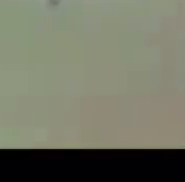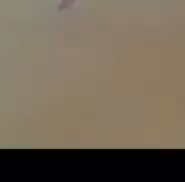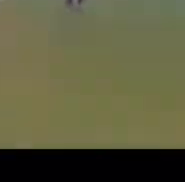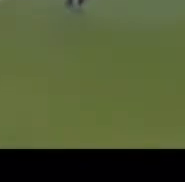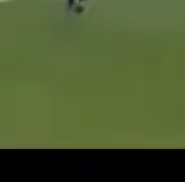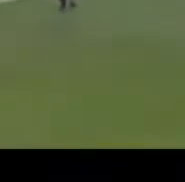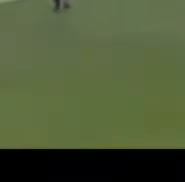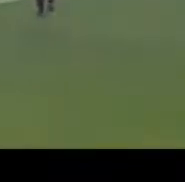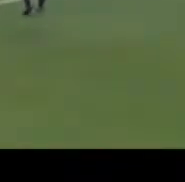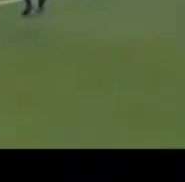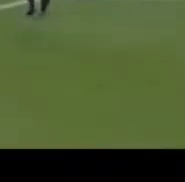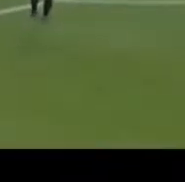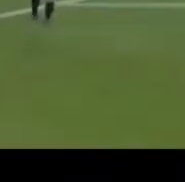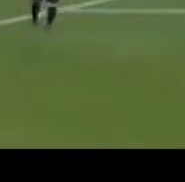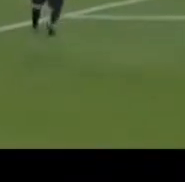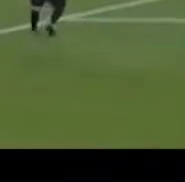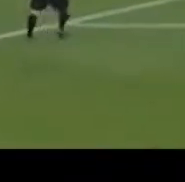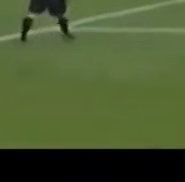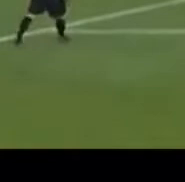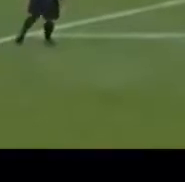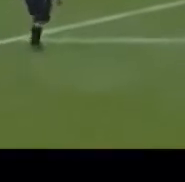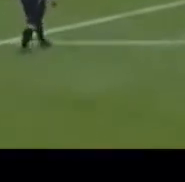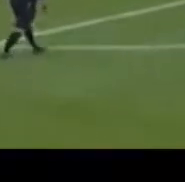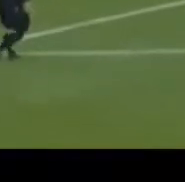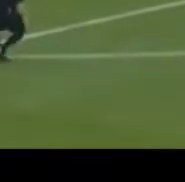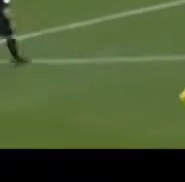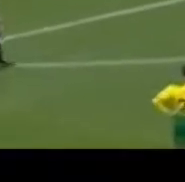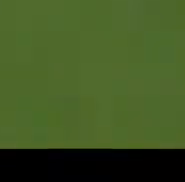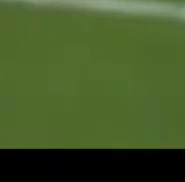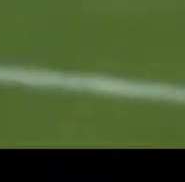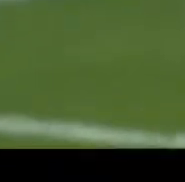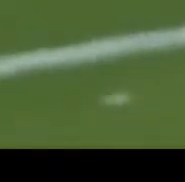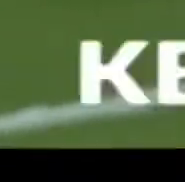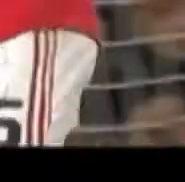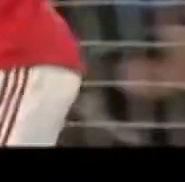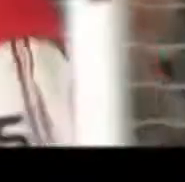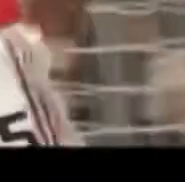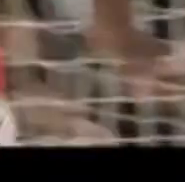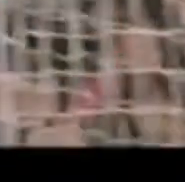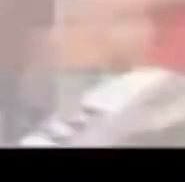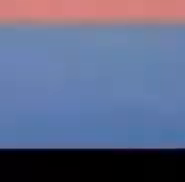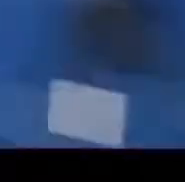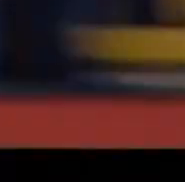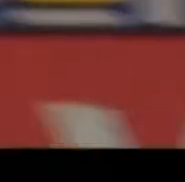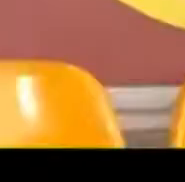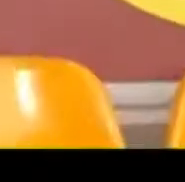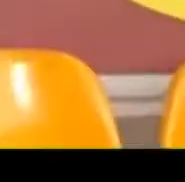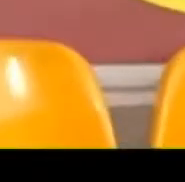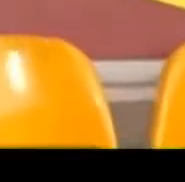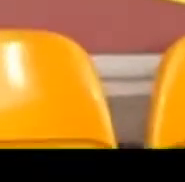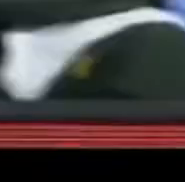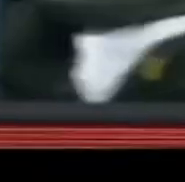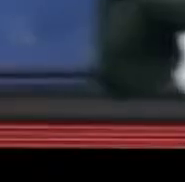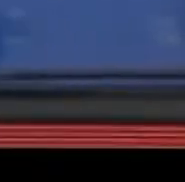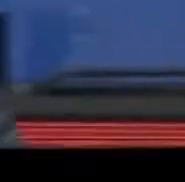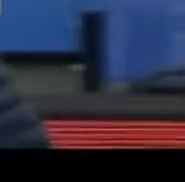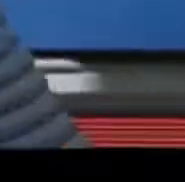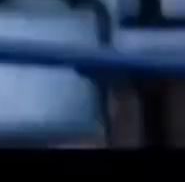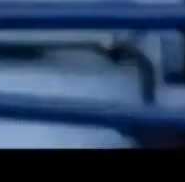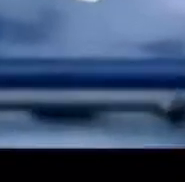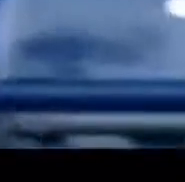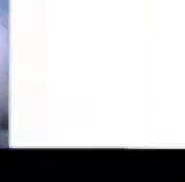good setup. Martial was in the... Maguire! And he has won it! It is another must-watch match live